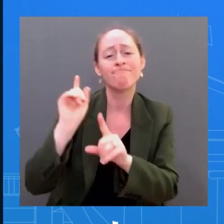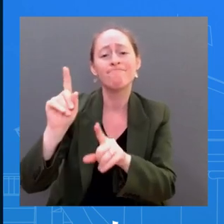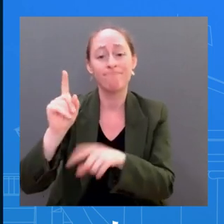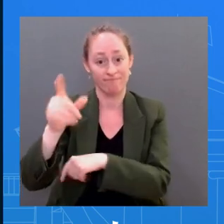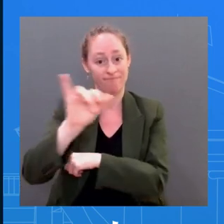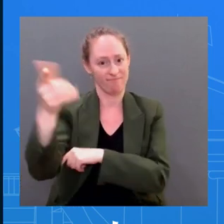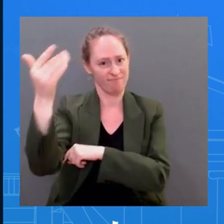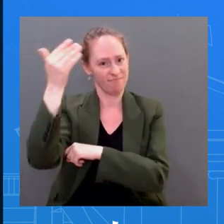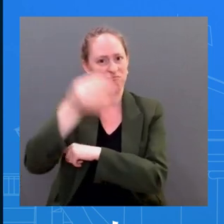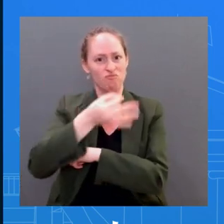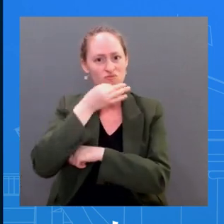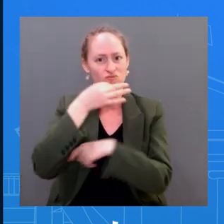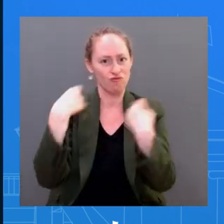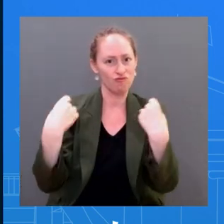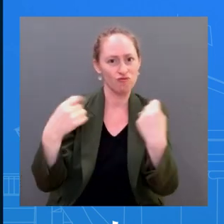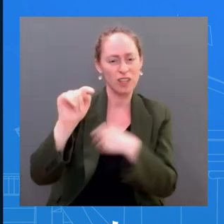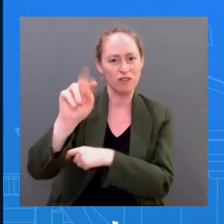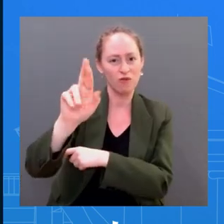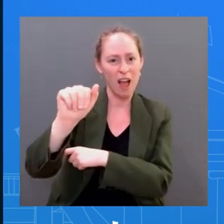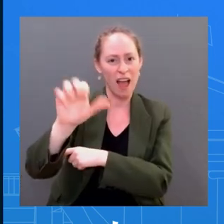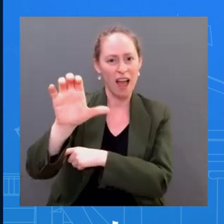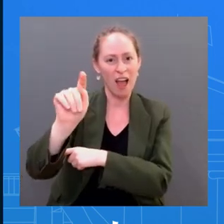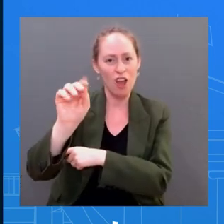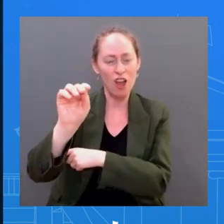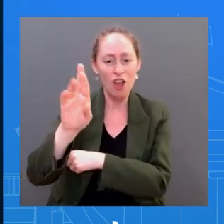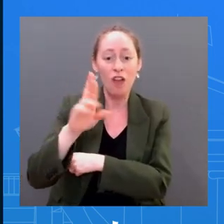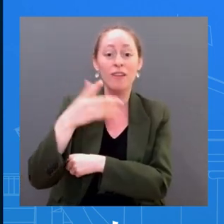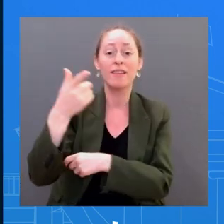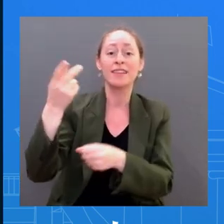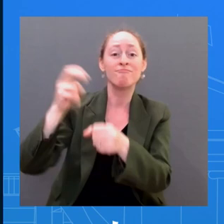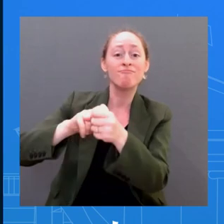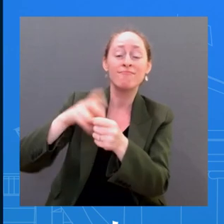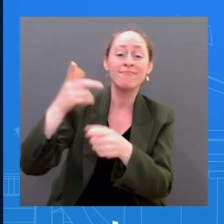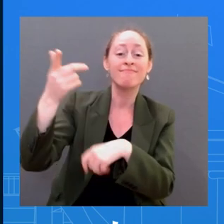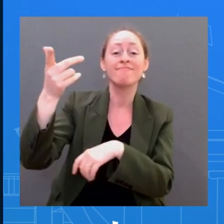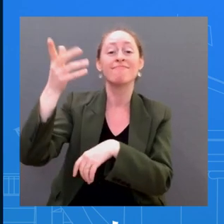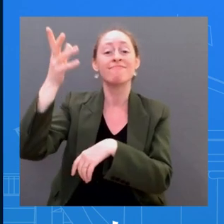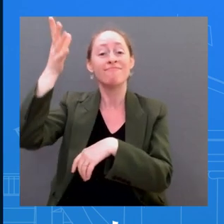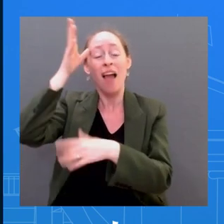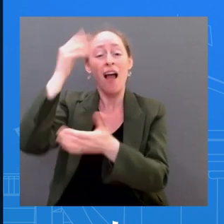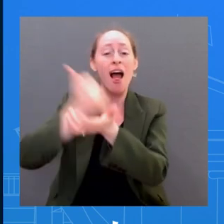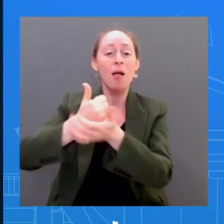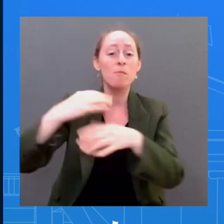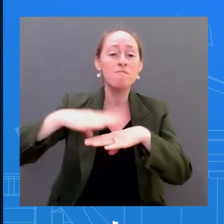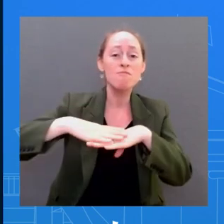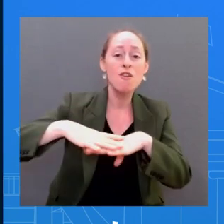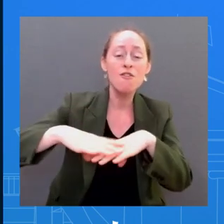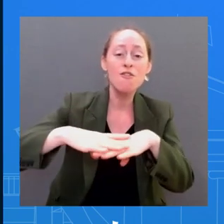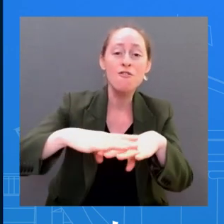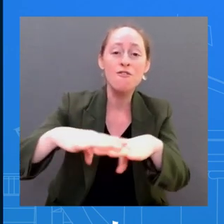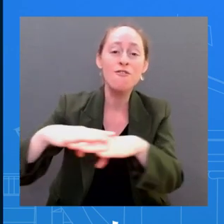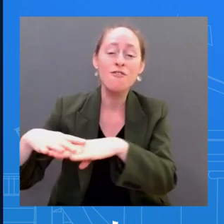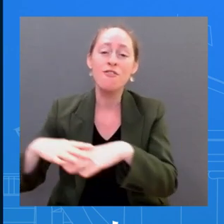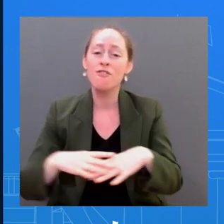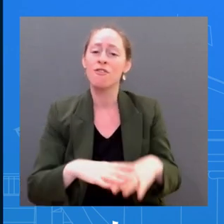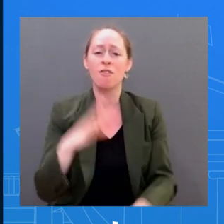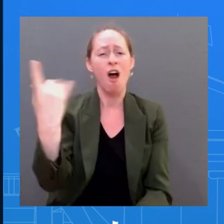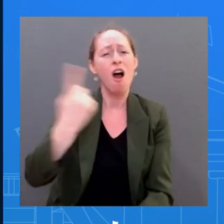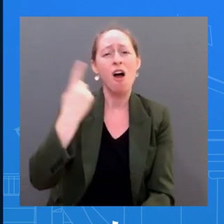Ellie was always giving of her gifts, her time, even half-eaten food on her